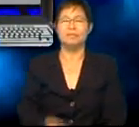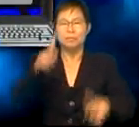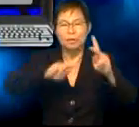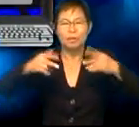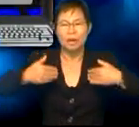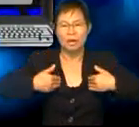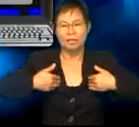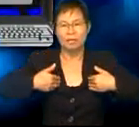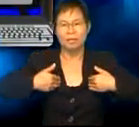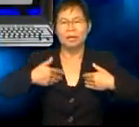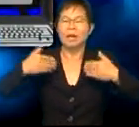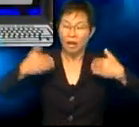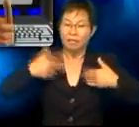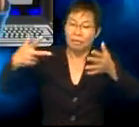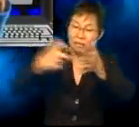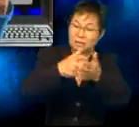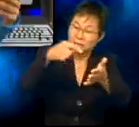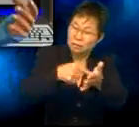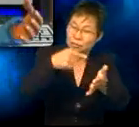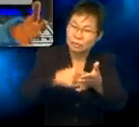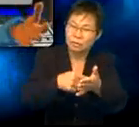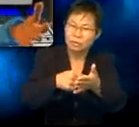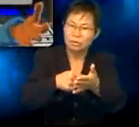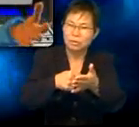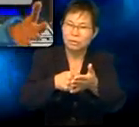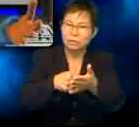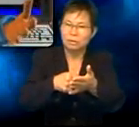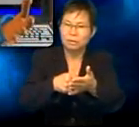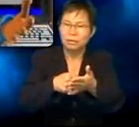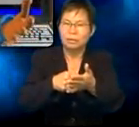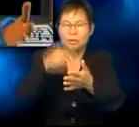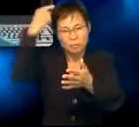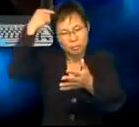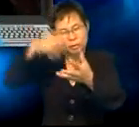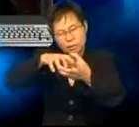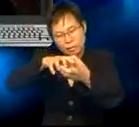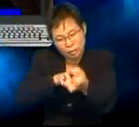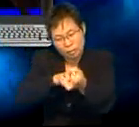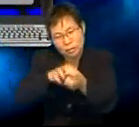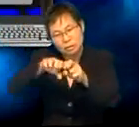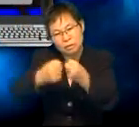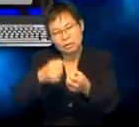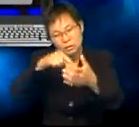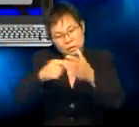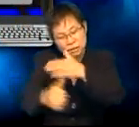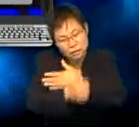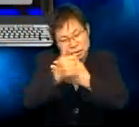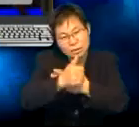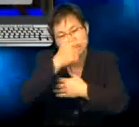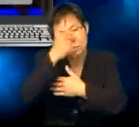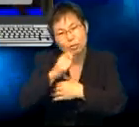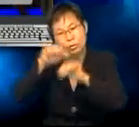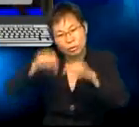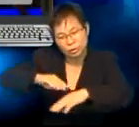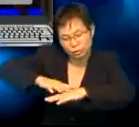People who have had accidents sometimes suffer from brain damage. This is dangerous as